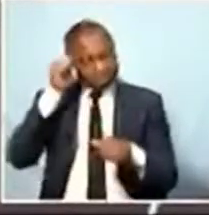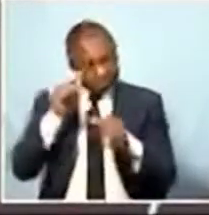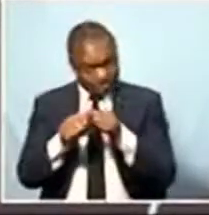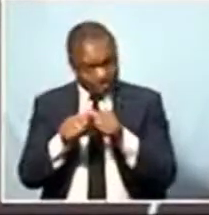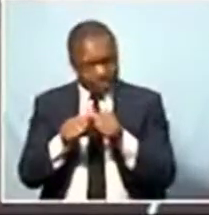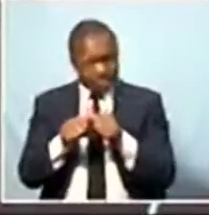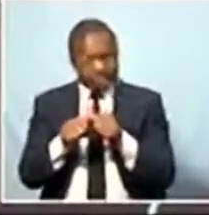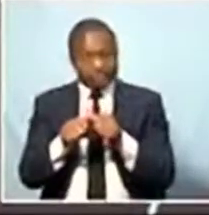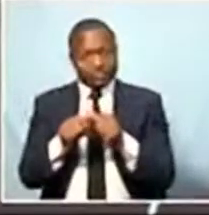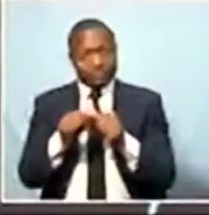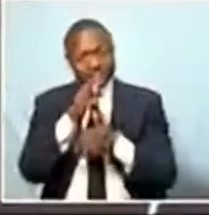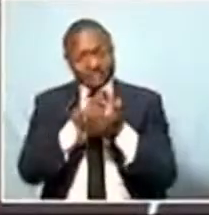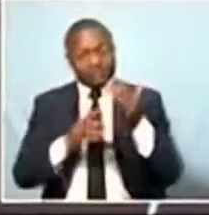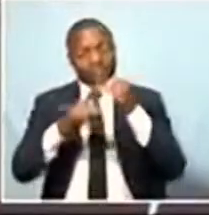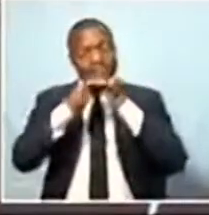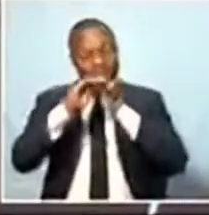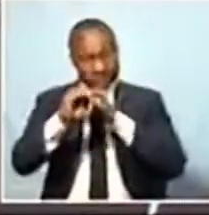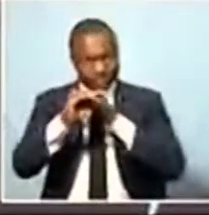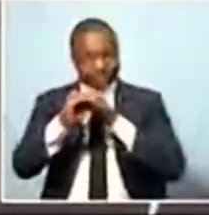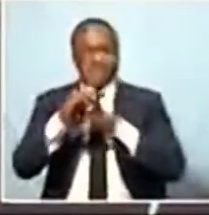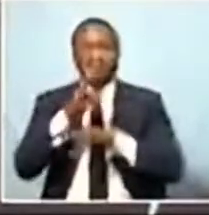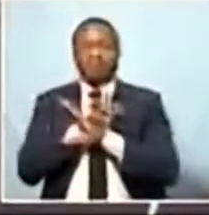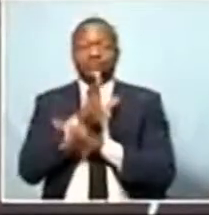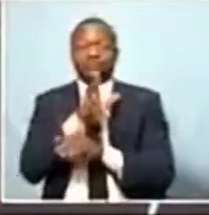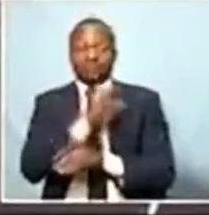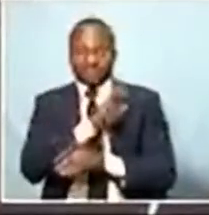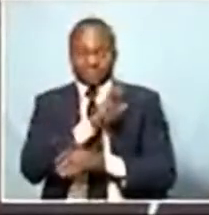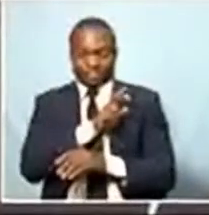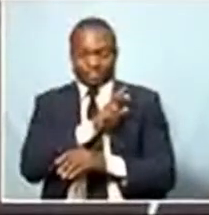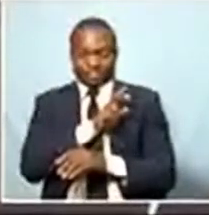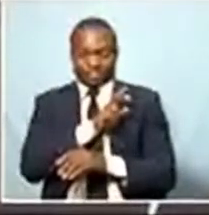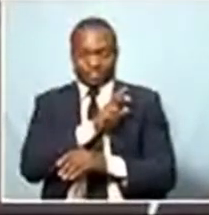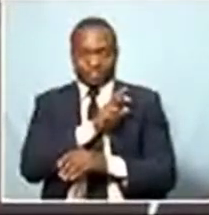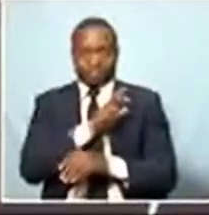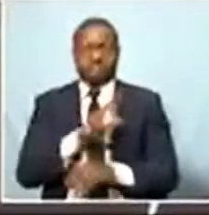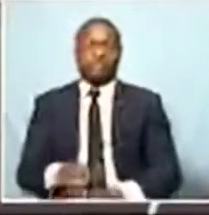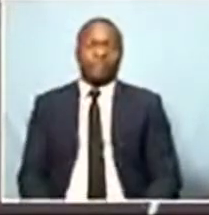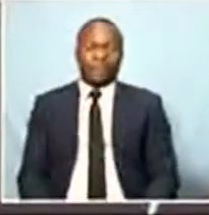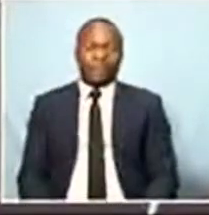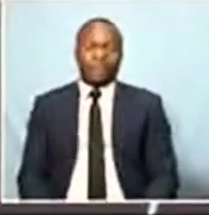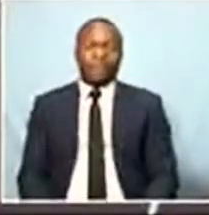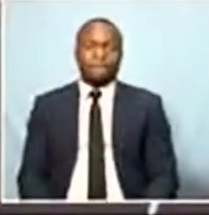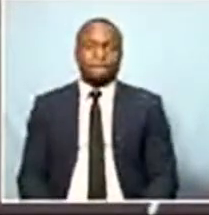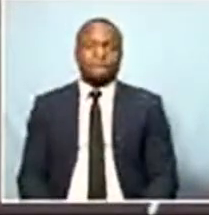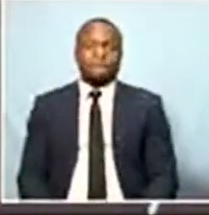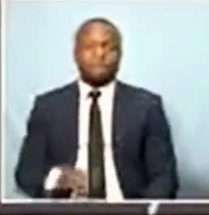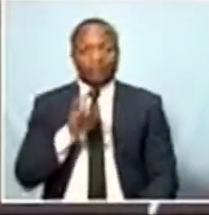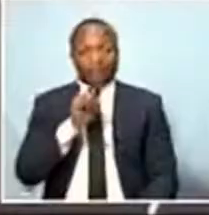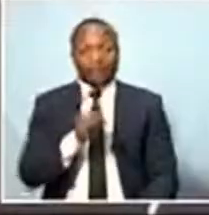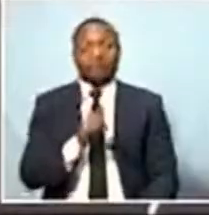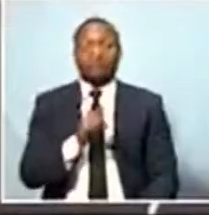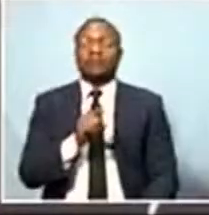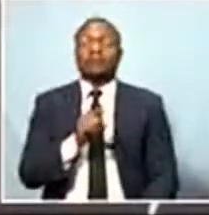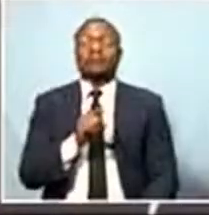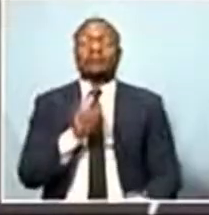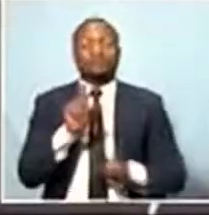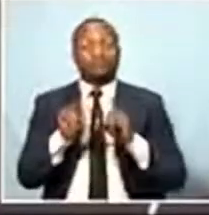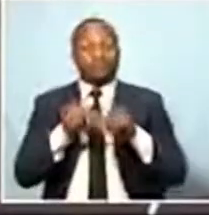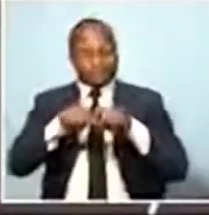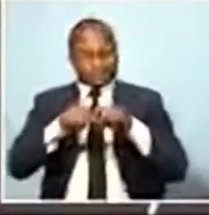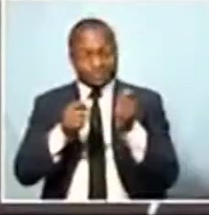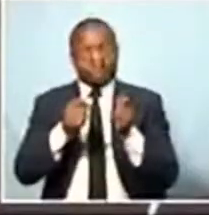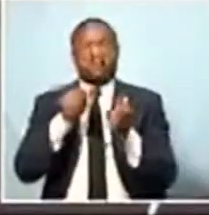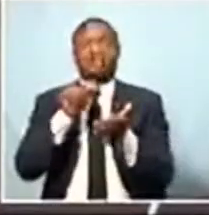agree with you that to some extent the Zambia Police are actually culprits, but how often, after identifying